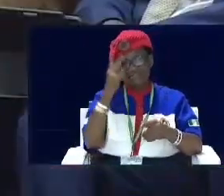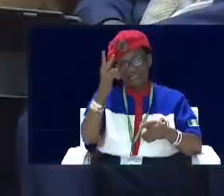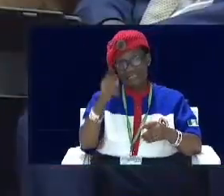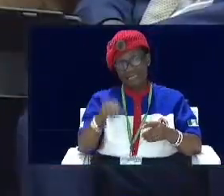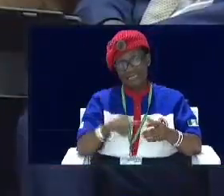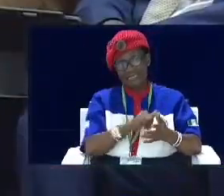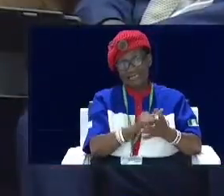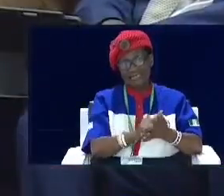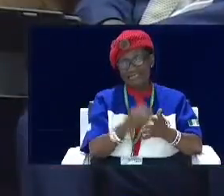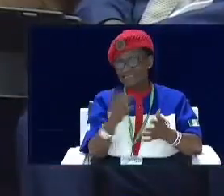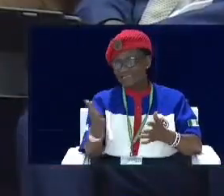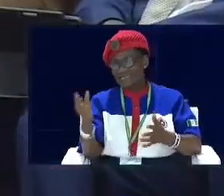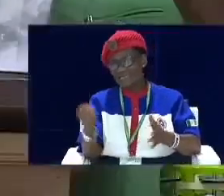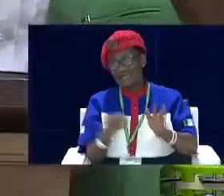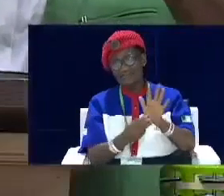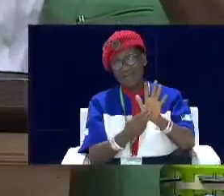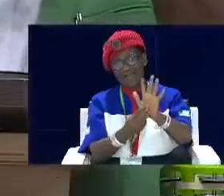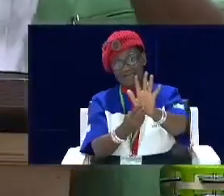in